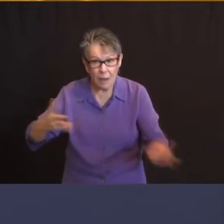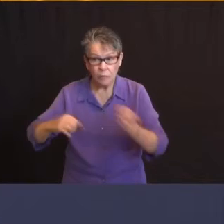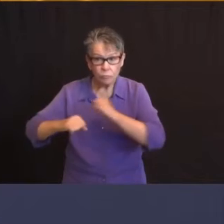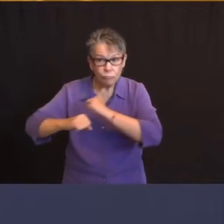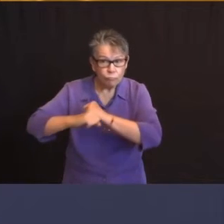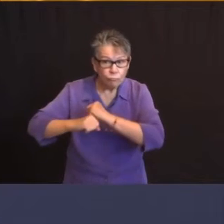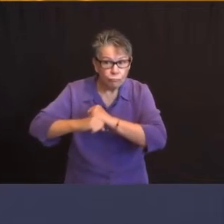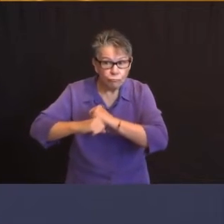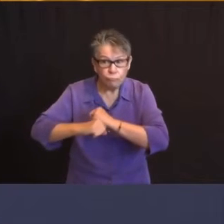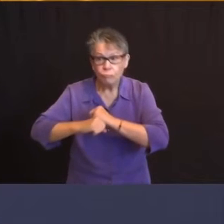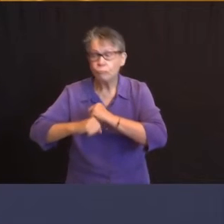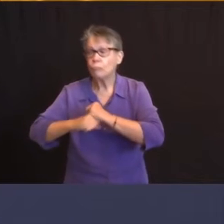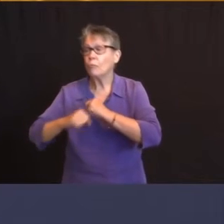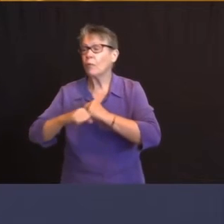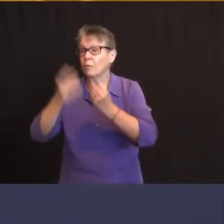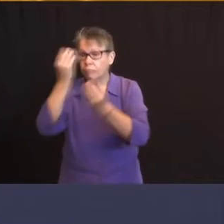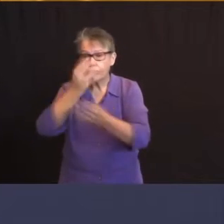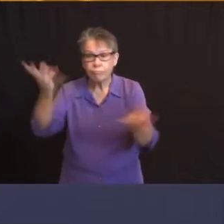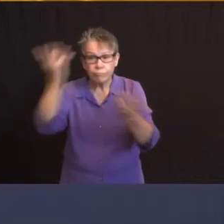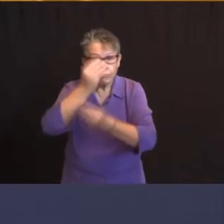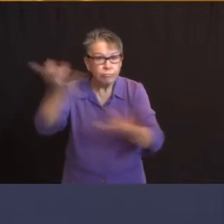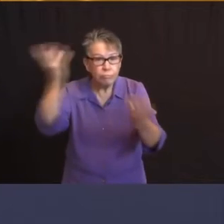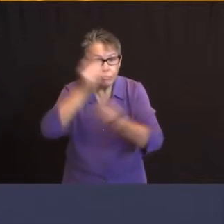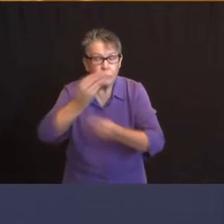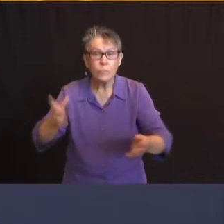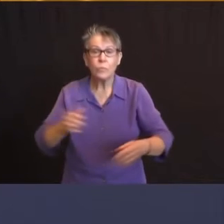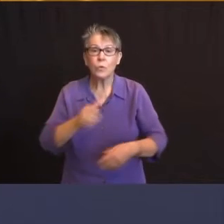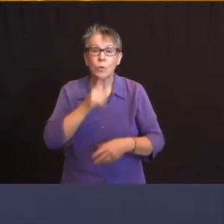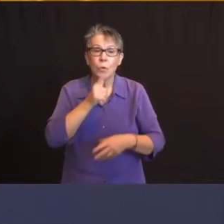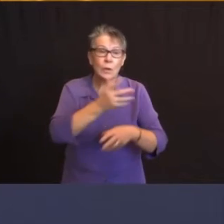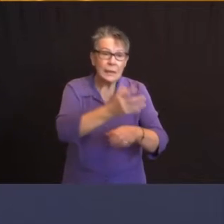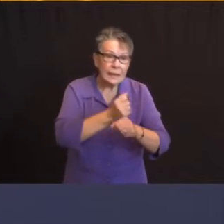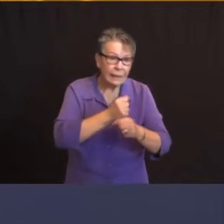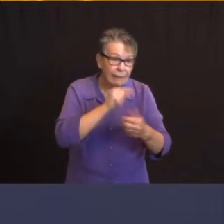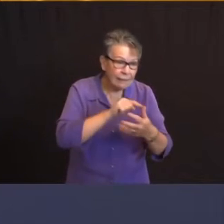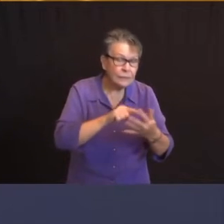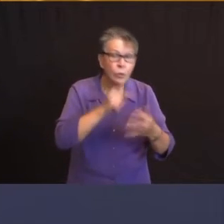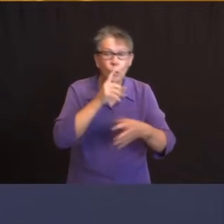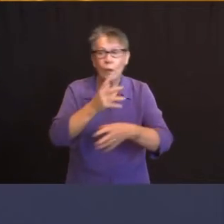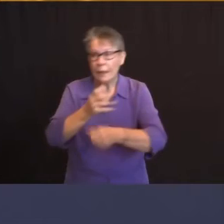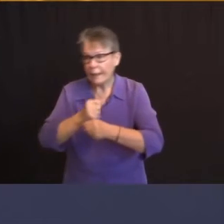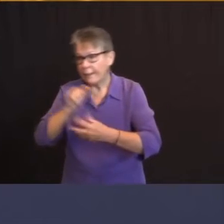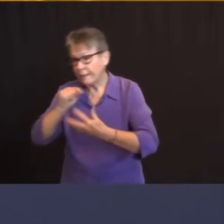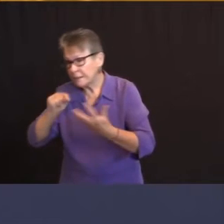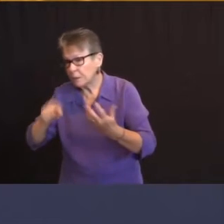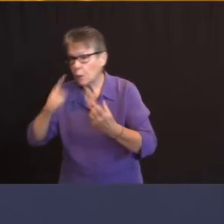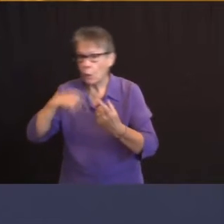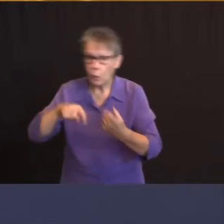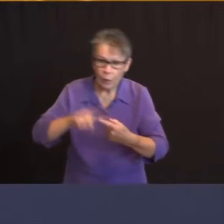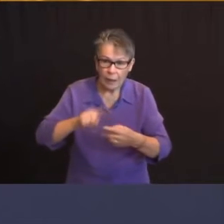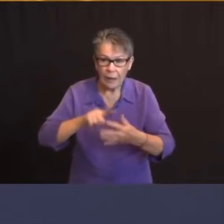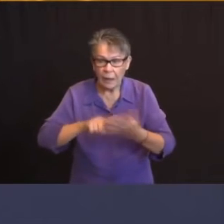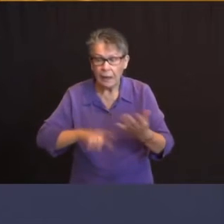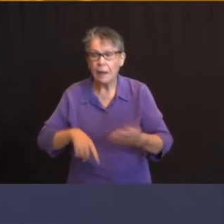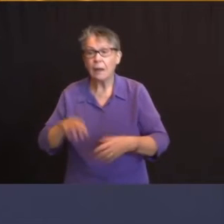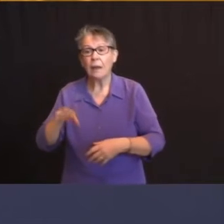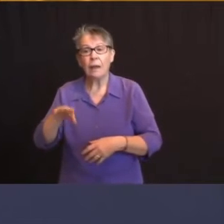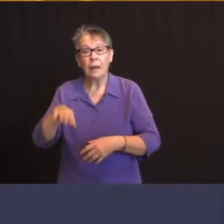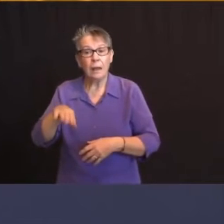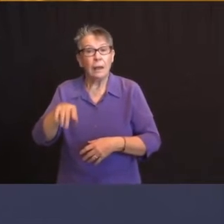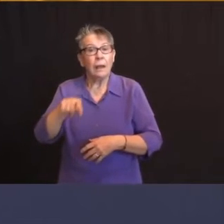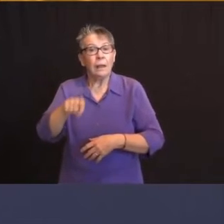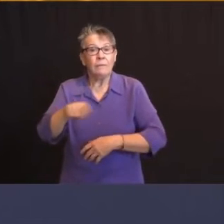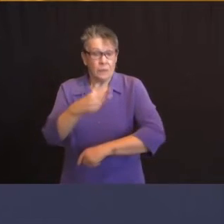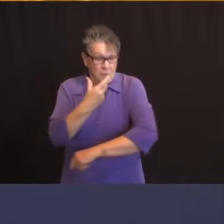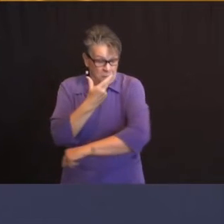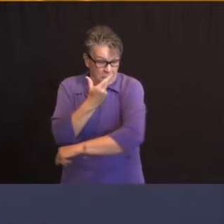approvals, that this thing is safe, that it does work, and you should feel confident taking that. I have said